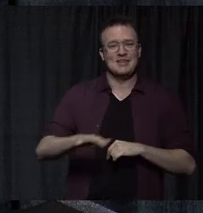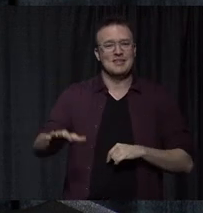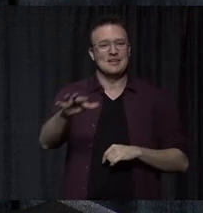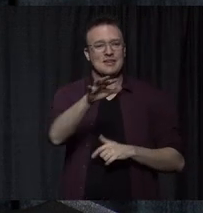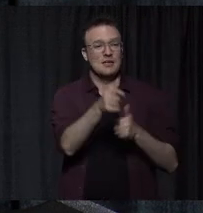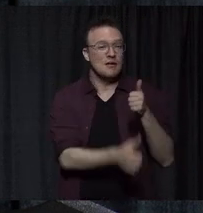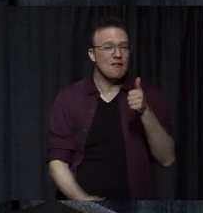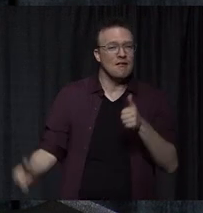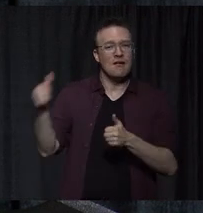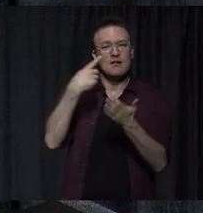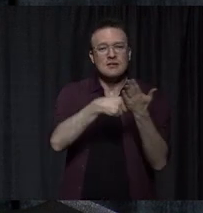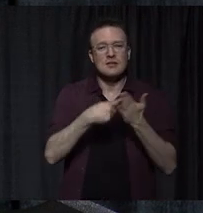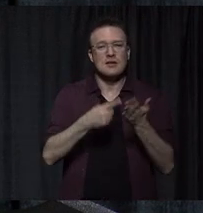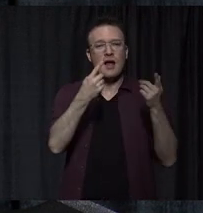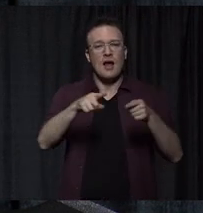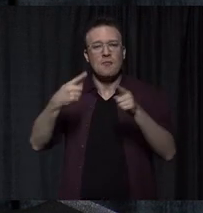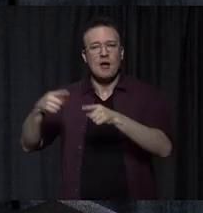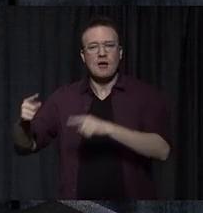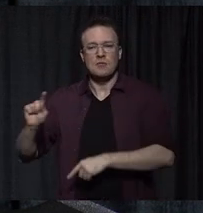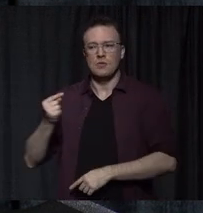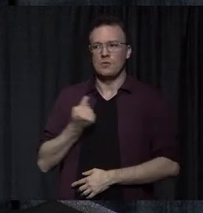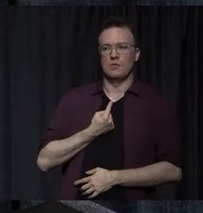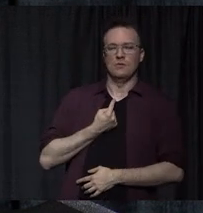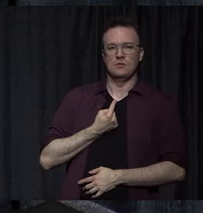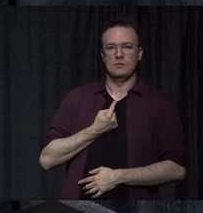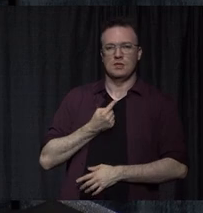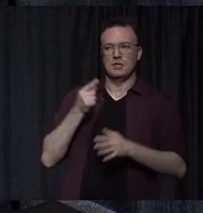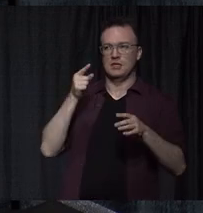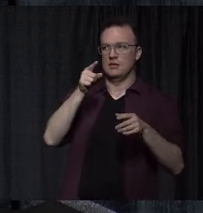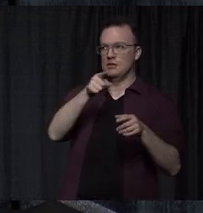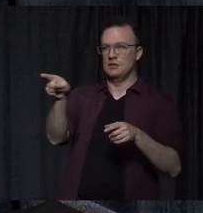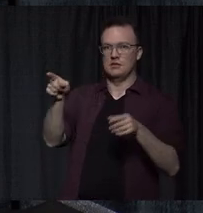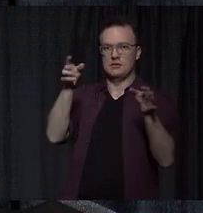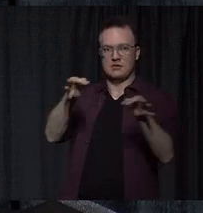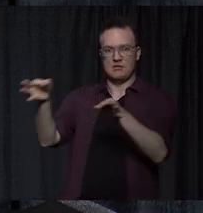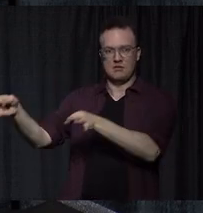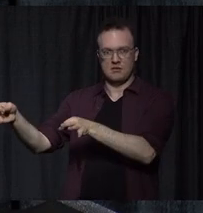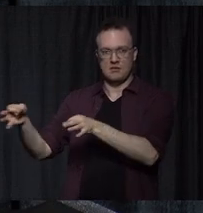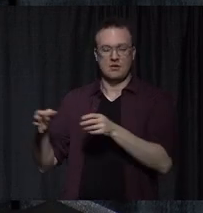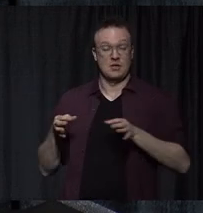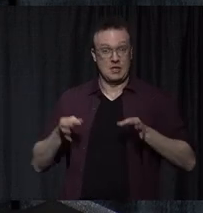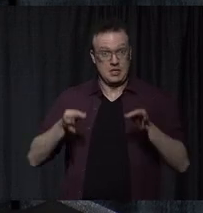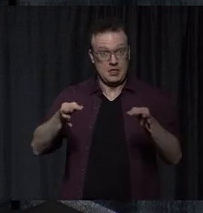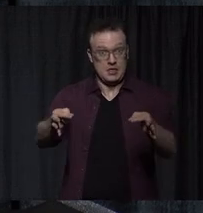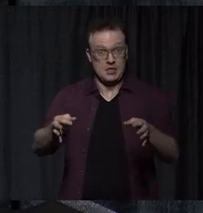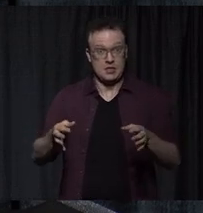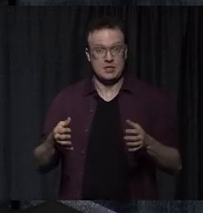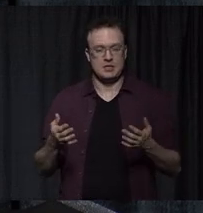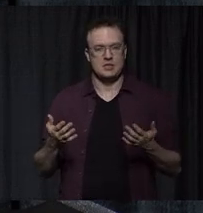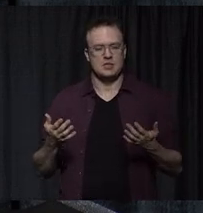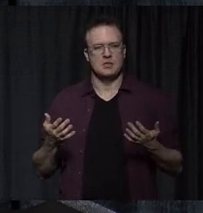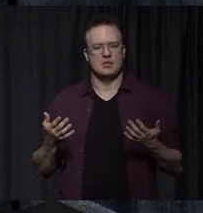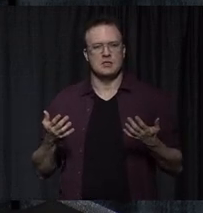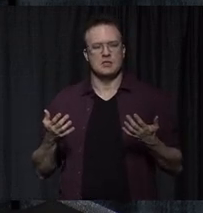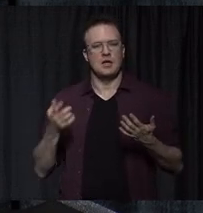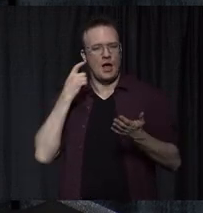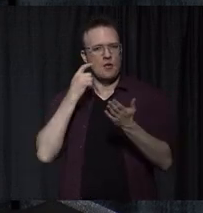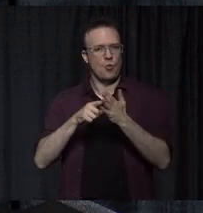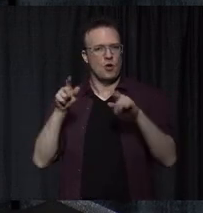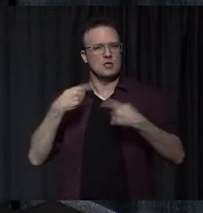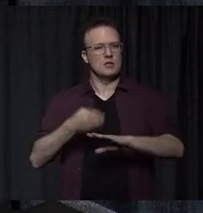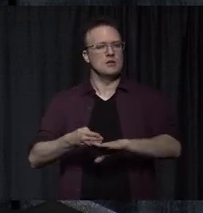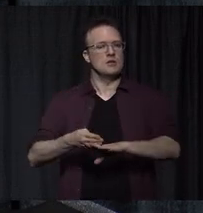high-level discussions are happening and decisions are being made. It has been promising to see more progress